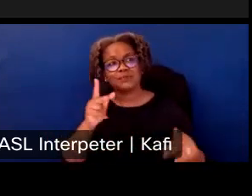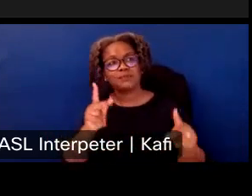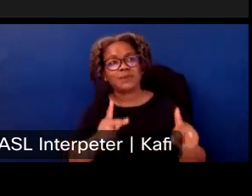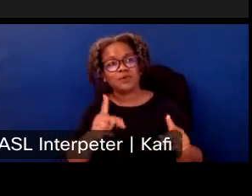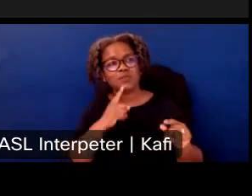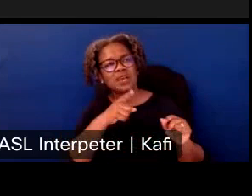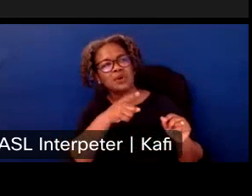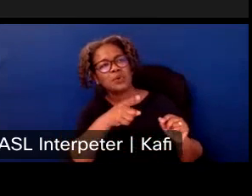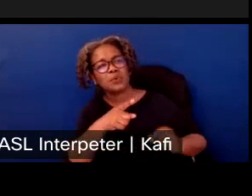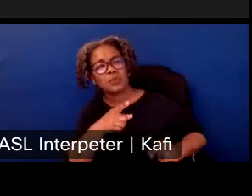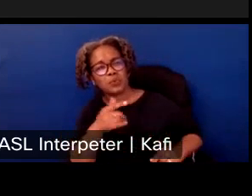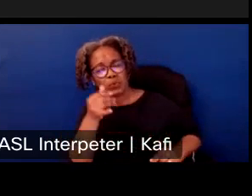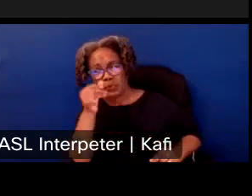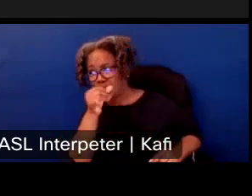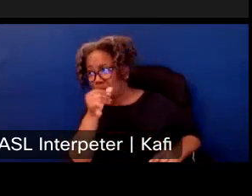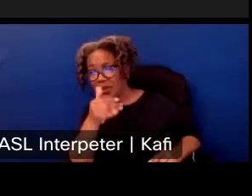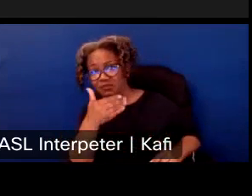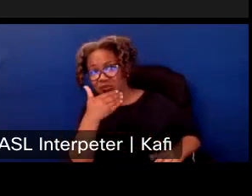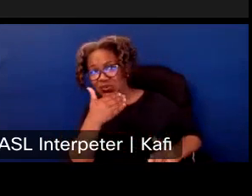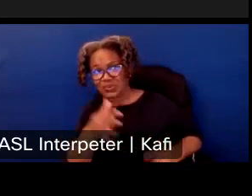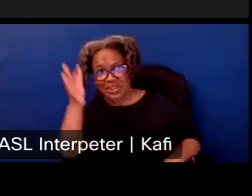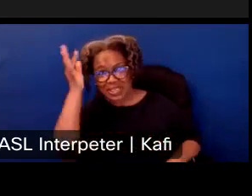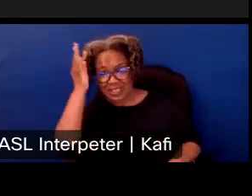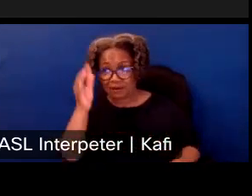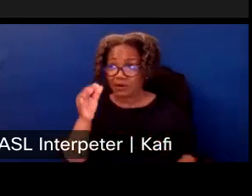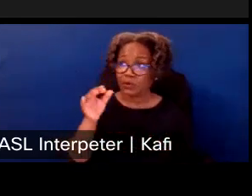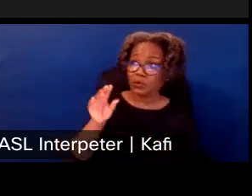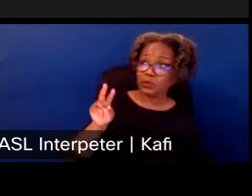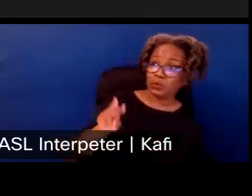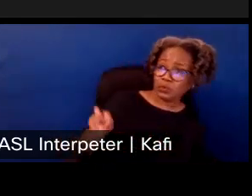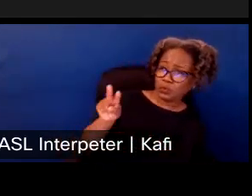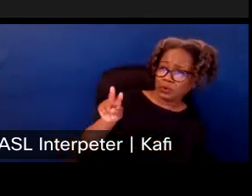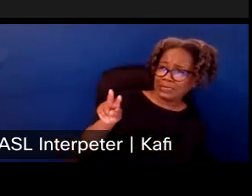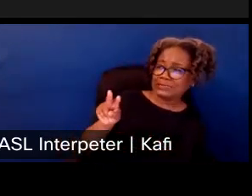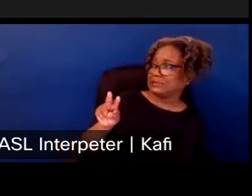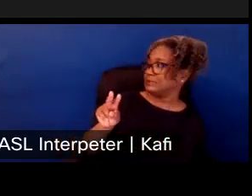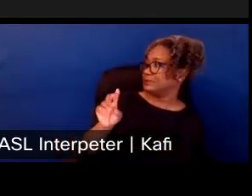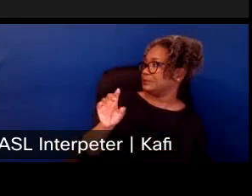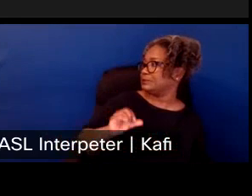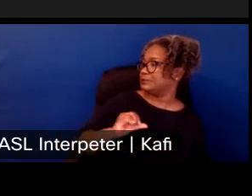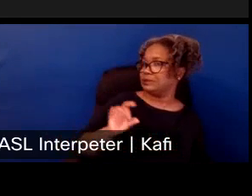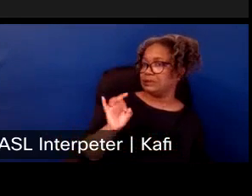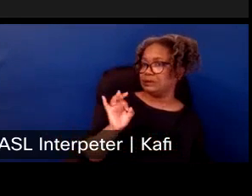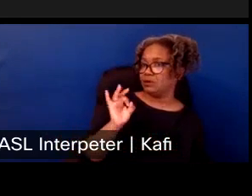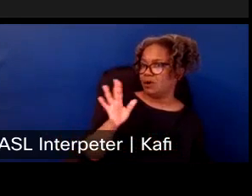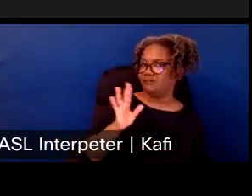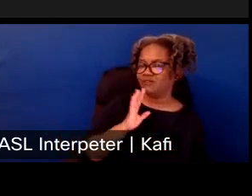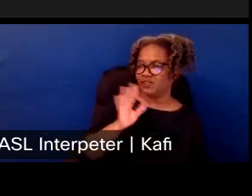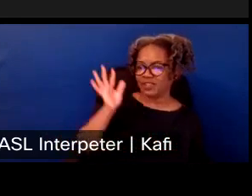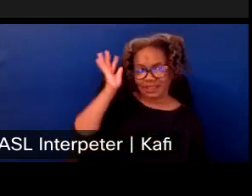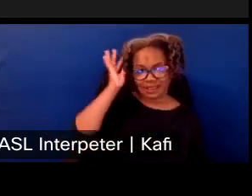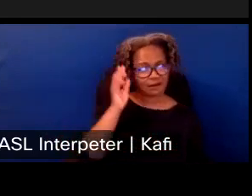They've got terrible hair. So it just depends on the person. But in beauty school, we are